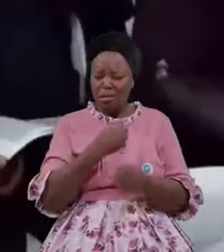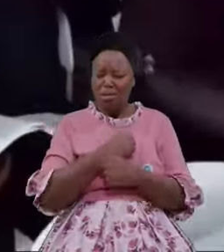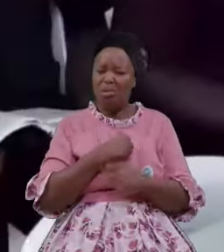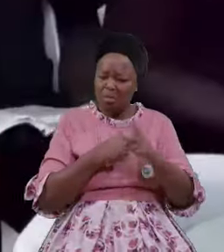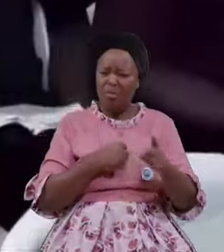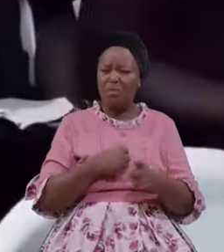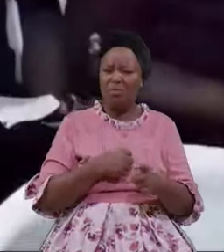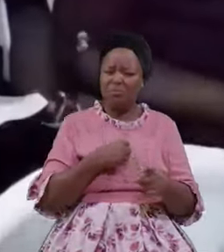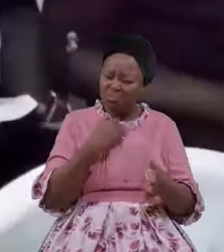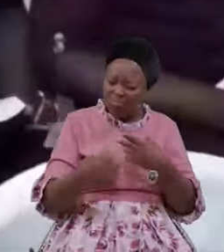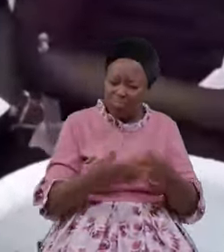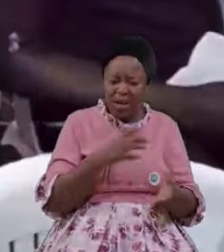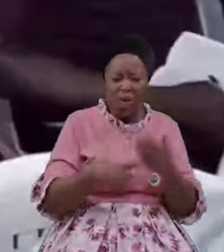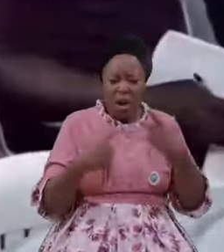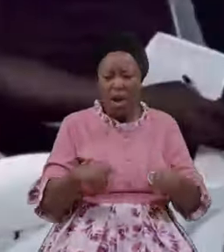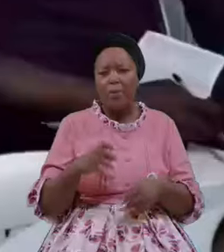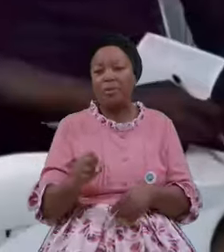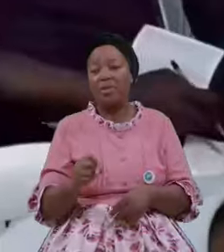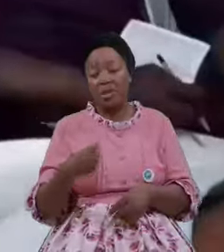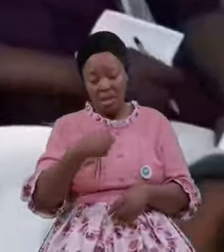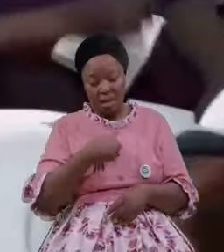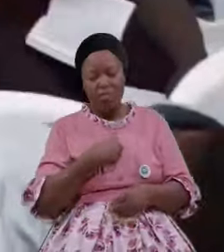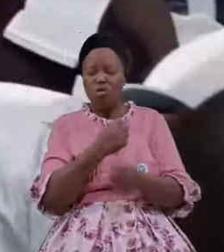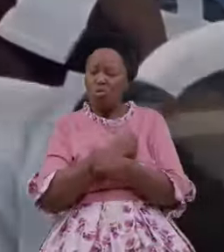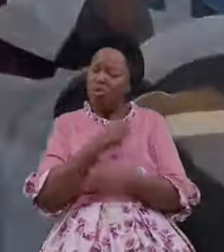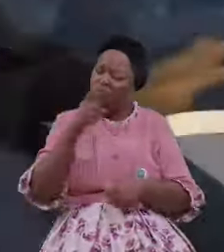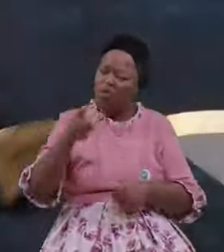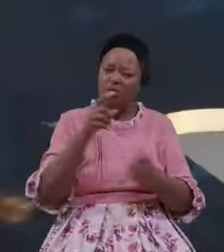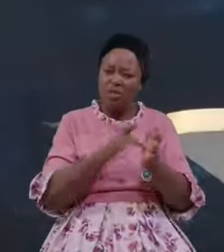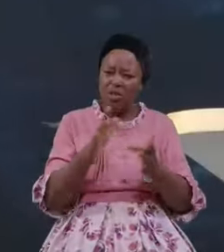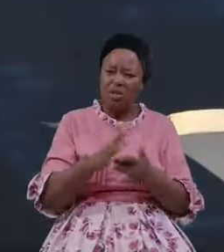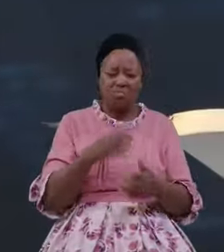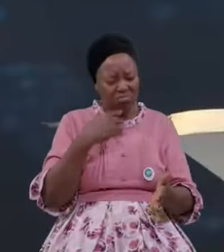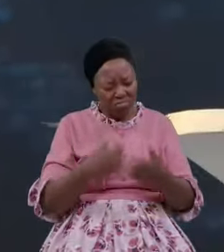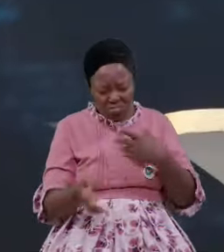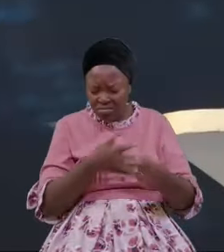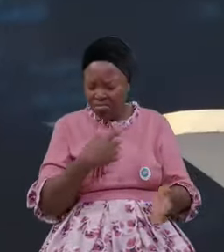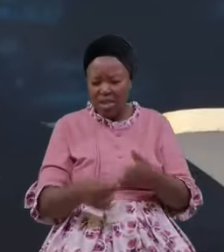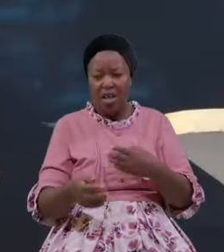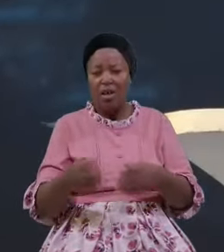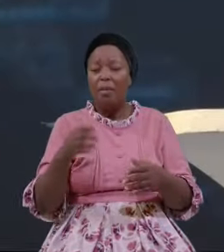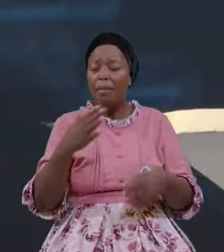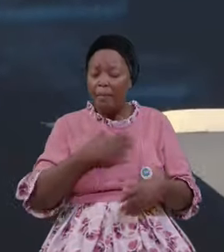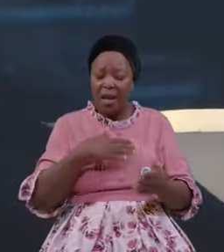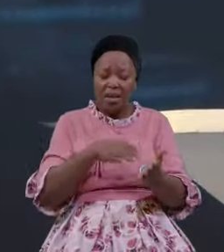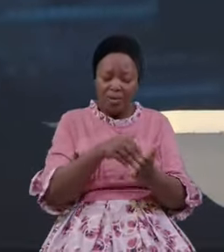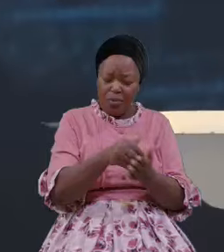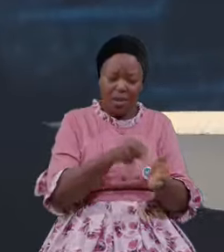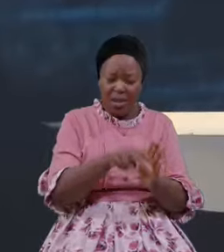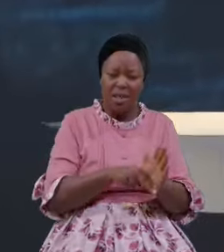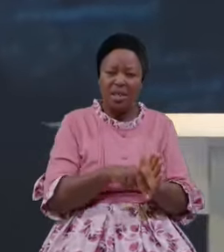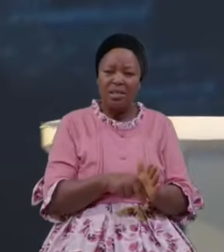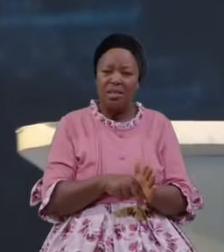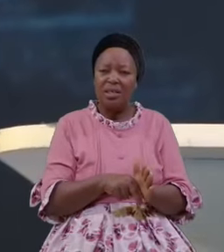what happened, I love you. Despite my weakness, cowardice,